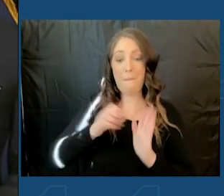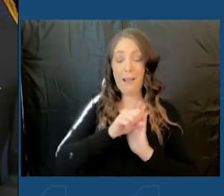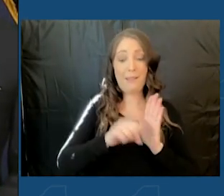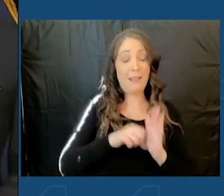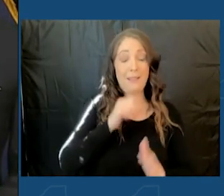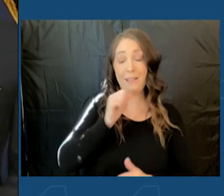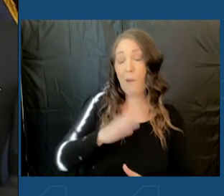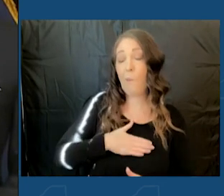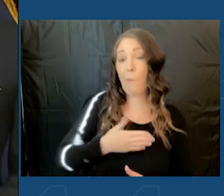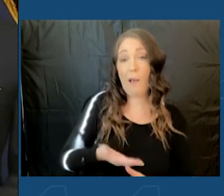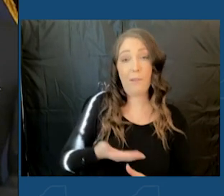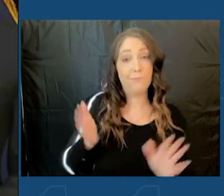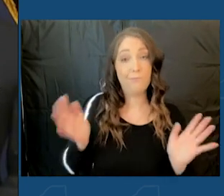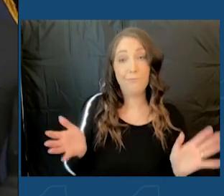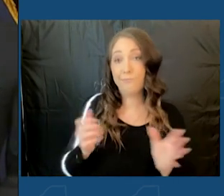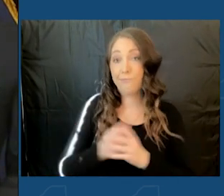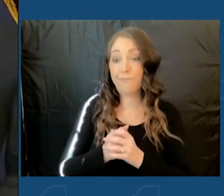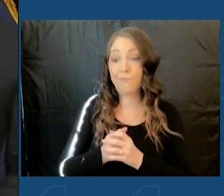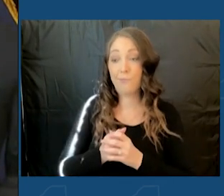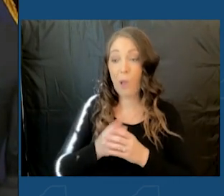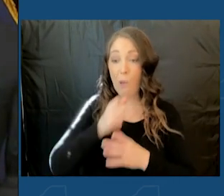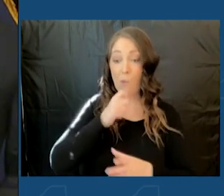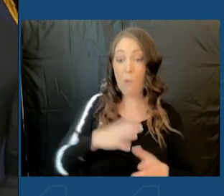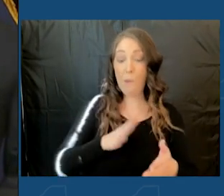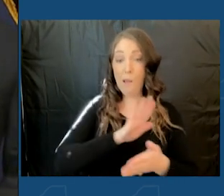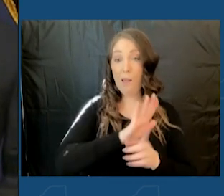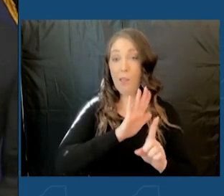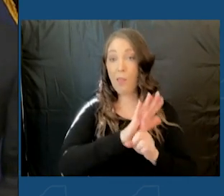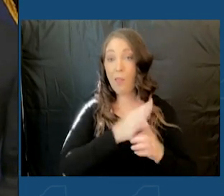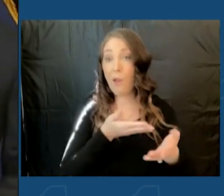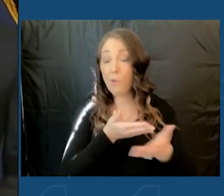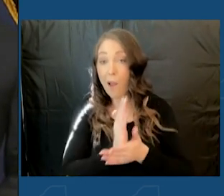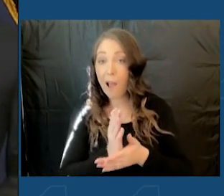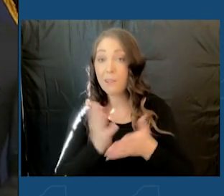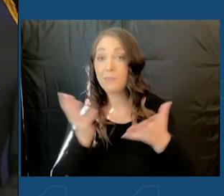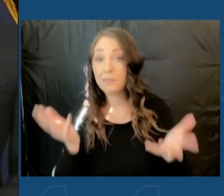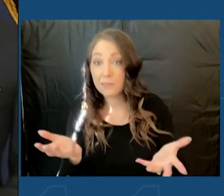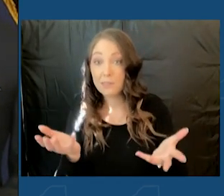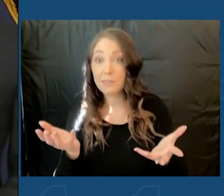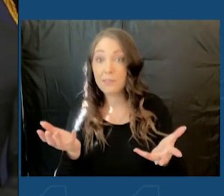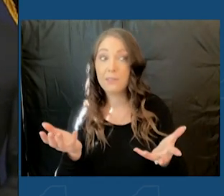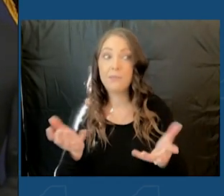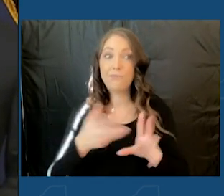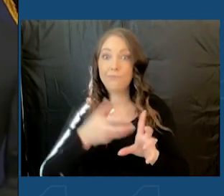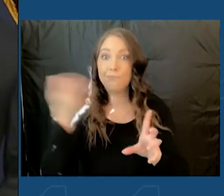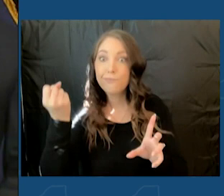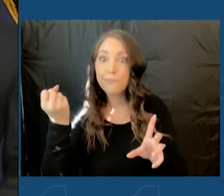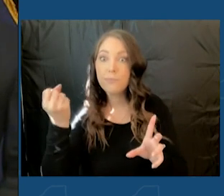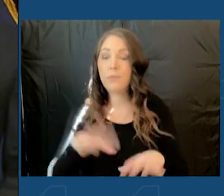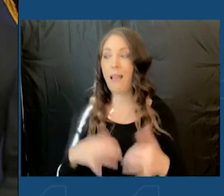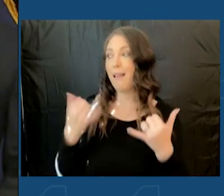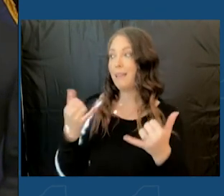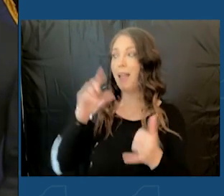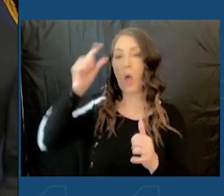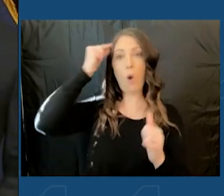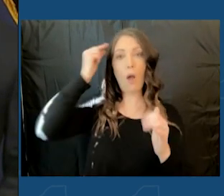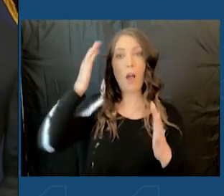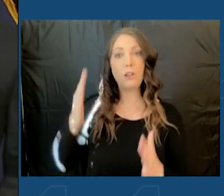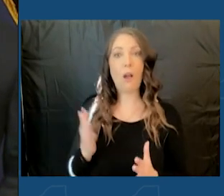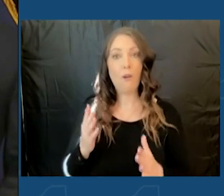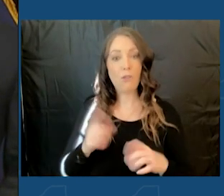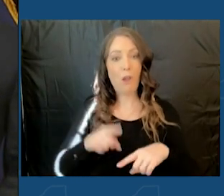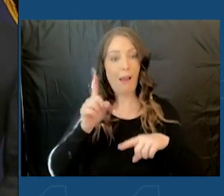in this country, they also took away the right of a governor to protect her citizens from people carrying concealed carry